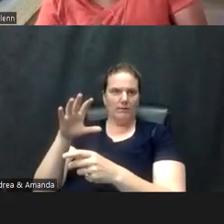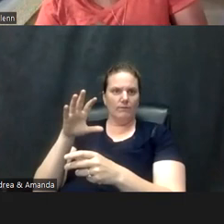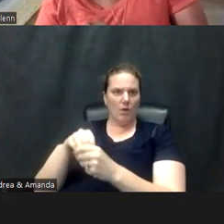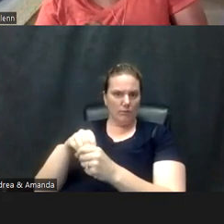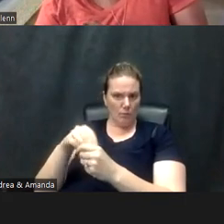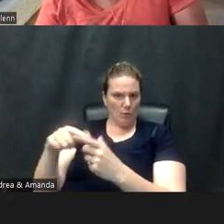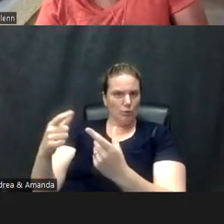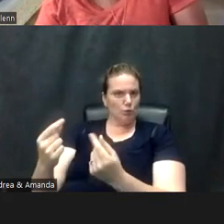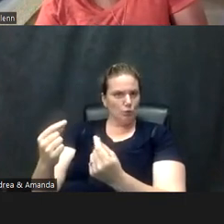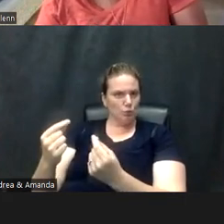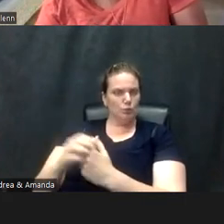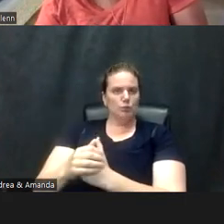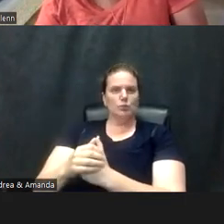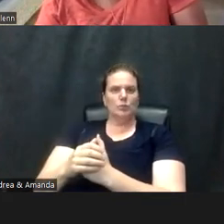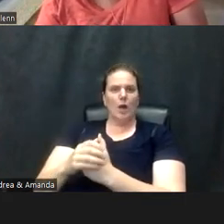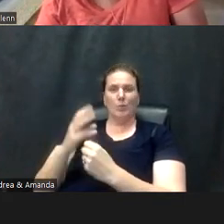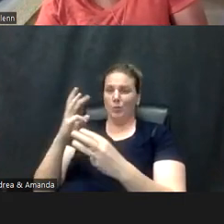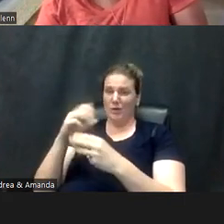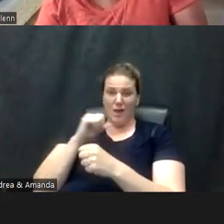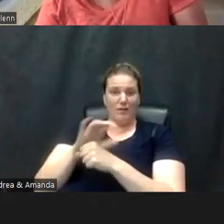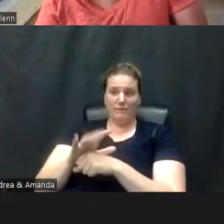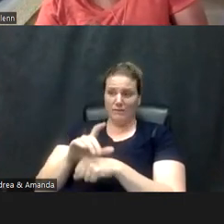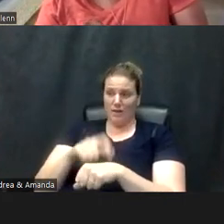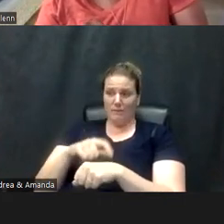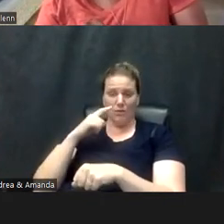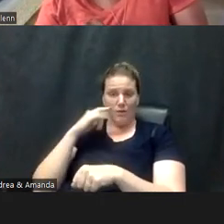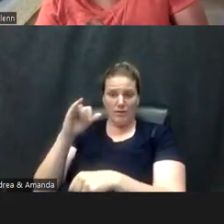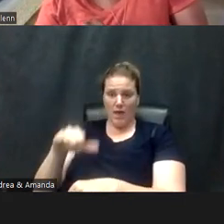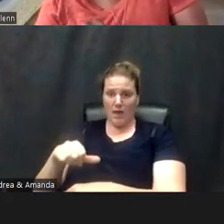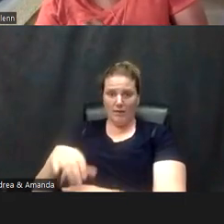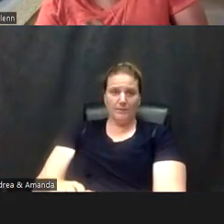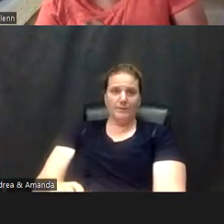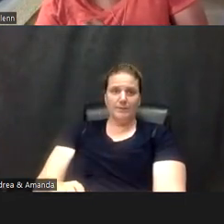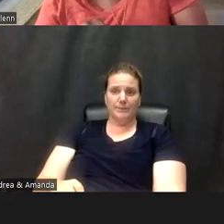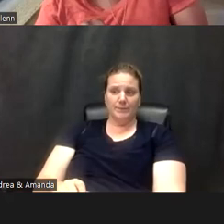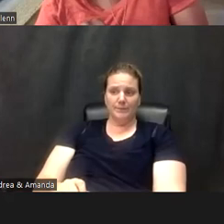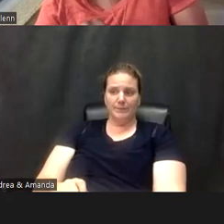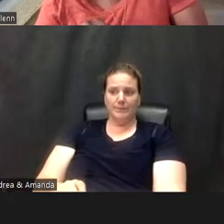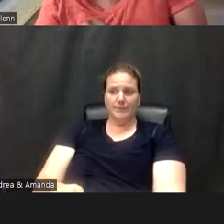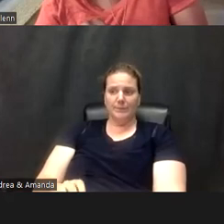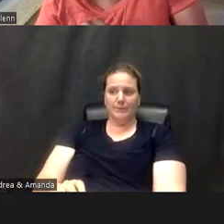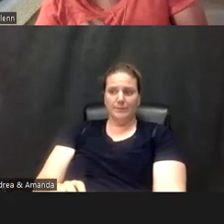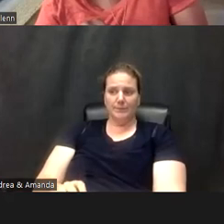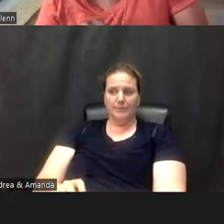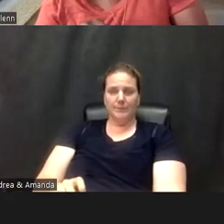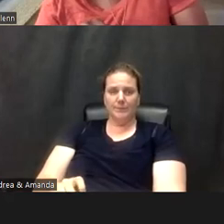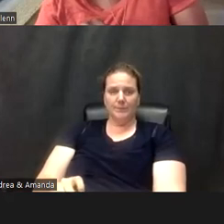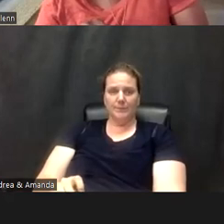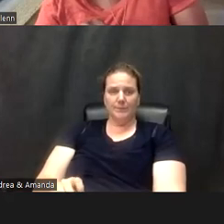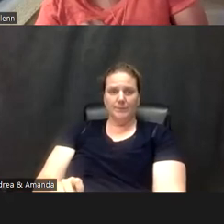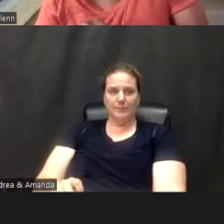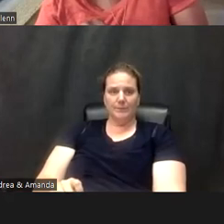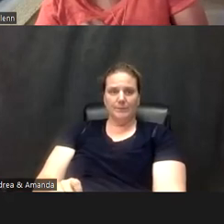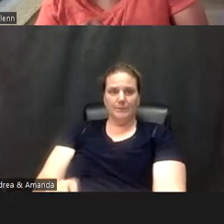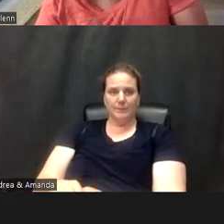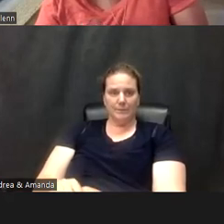phase. So I'm worried that we don't have enough time to do what we're trying to accomplish. Okay, that being said, the very first person